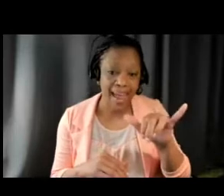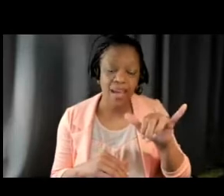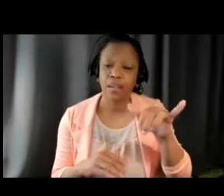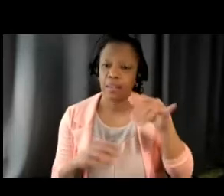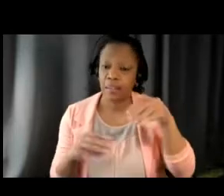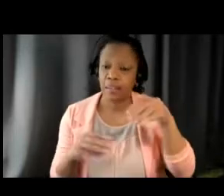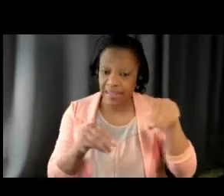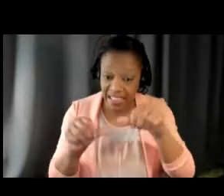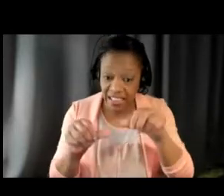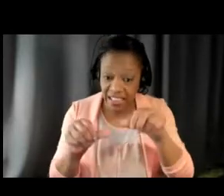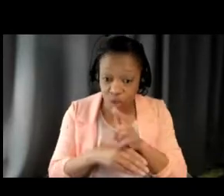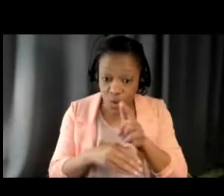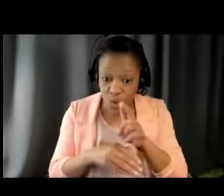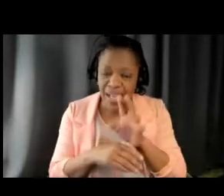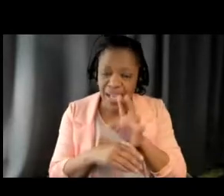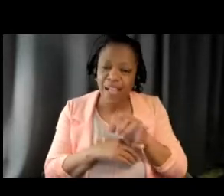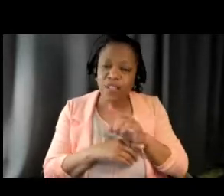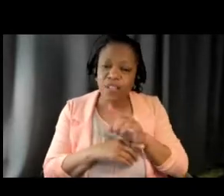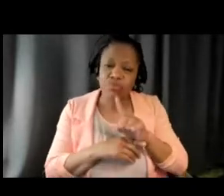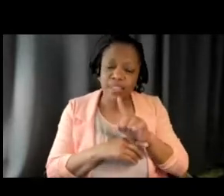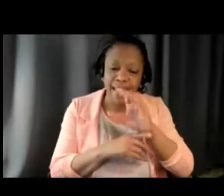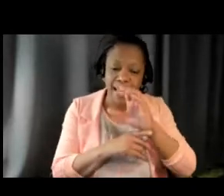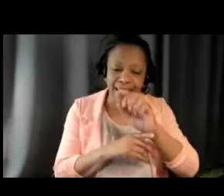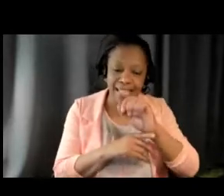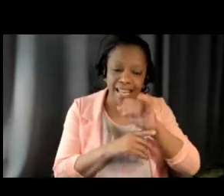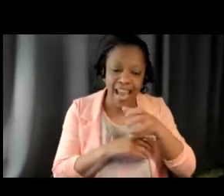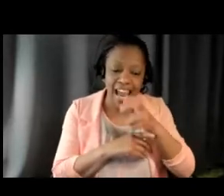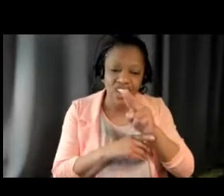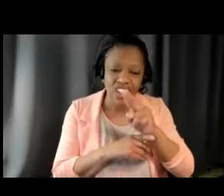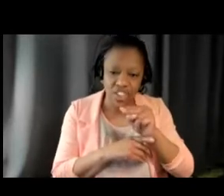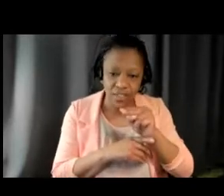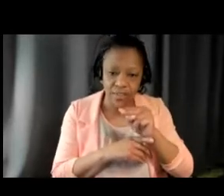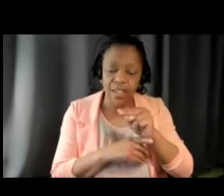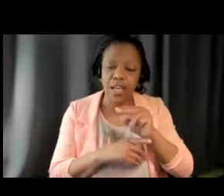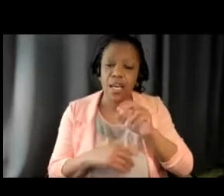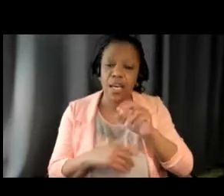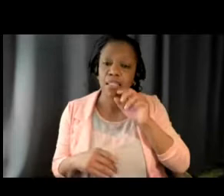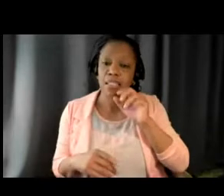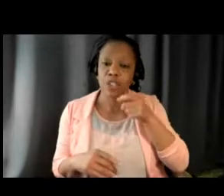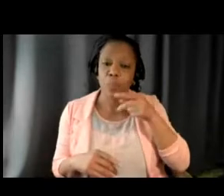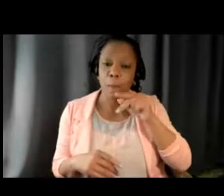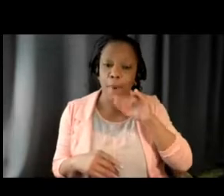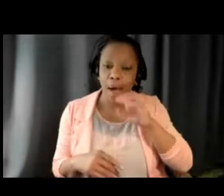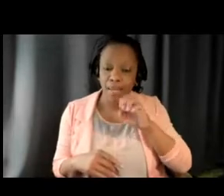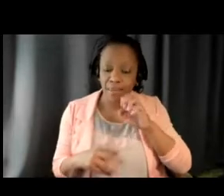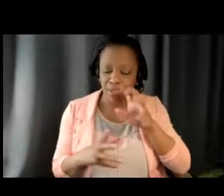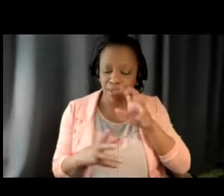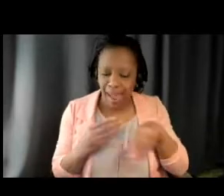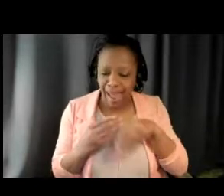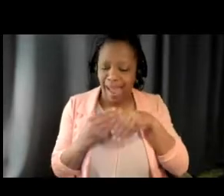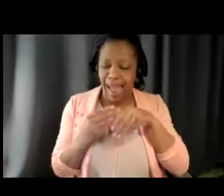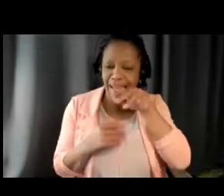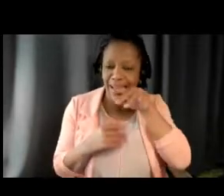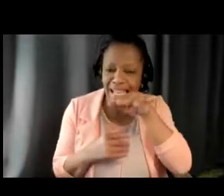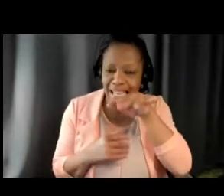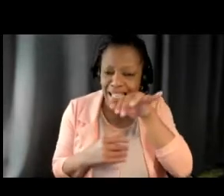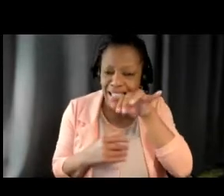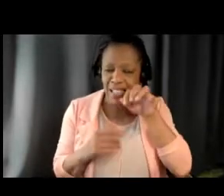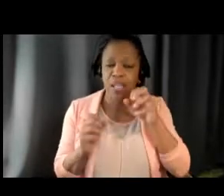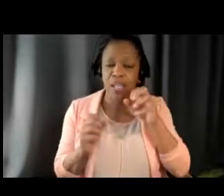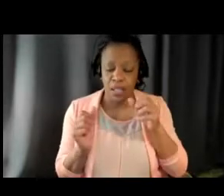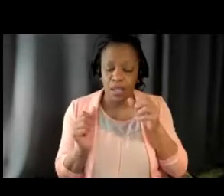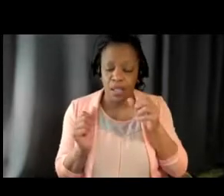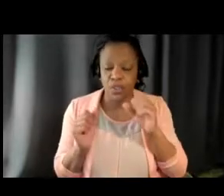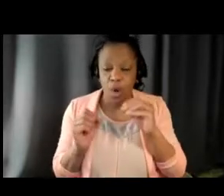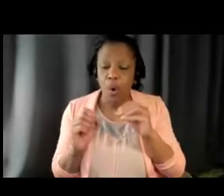it's a Cajun spice to bring the heat and the flavor to the chicken. So the chicken along with the rice should be very flavorful.